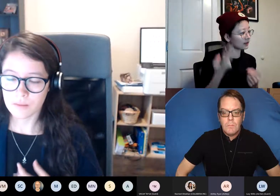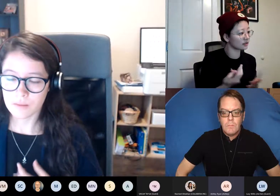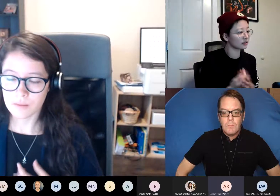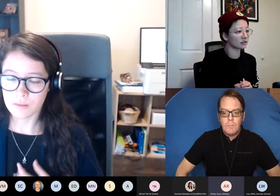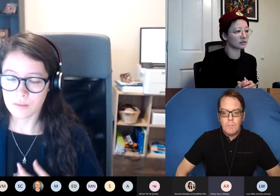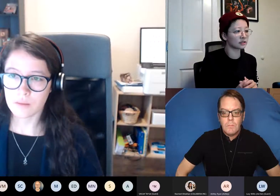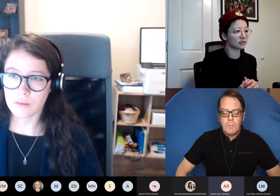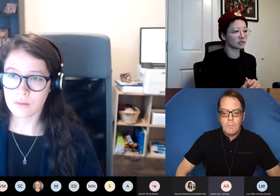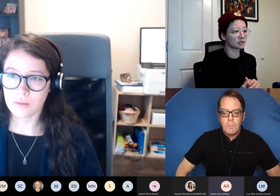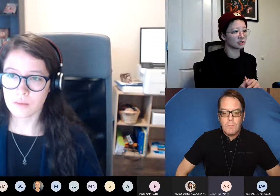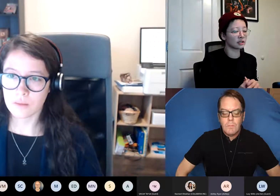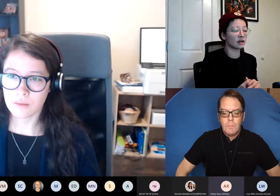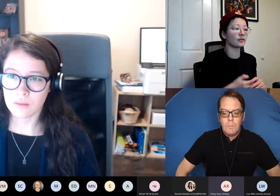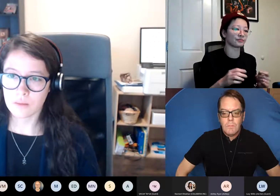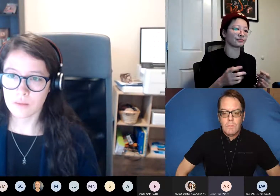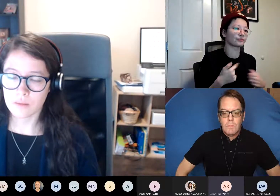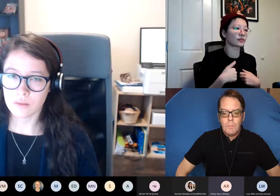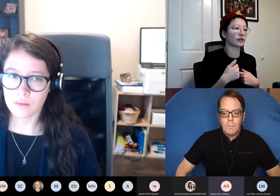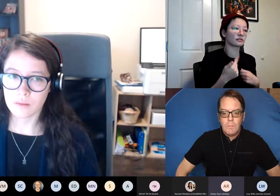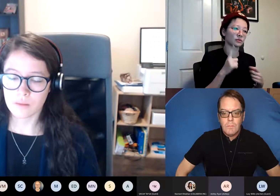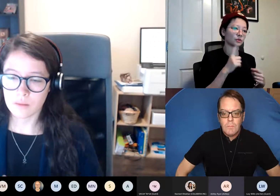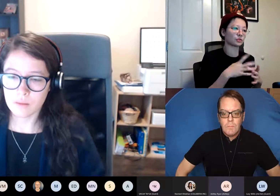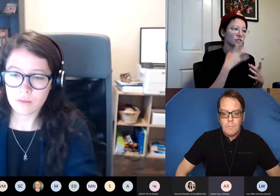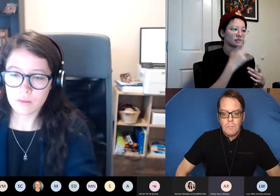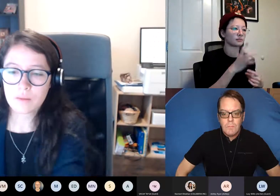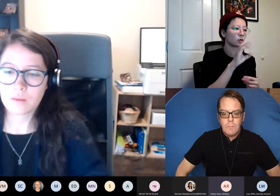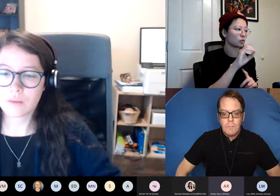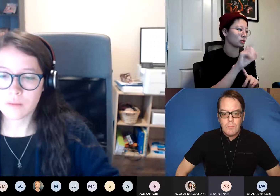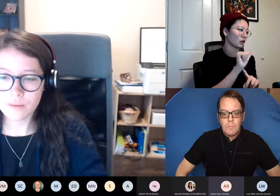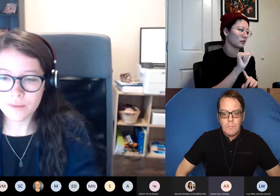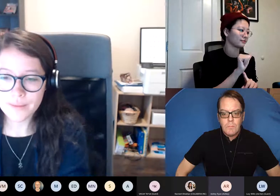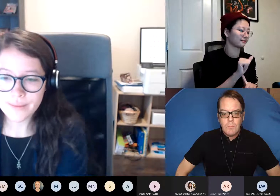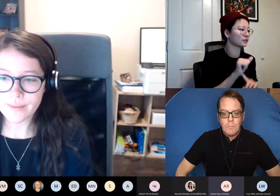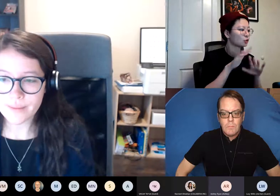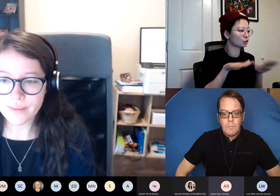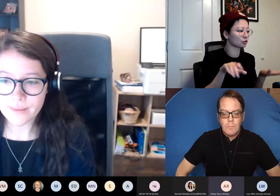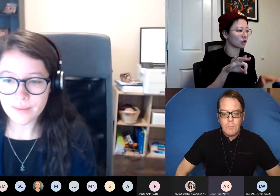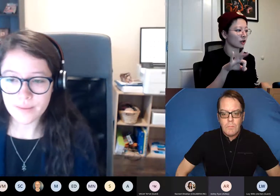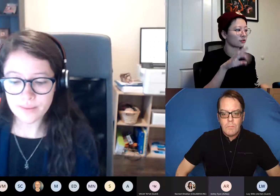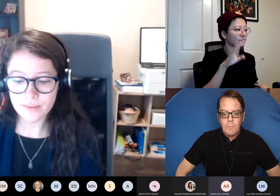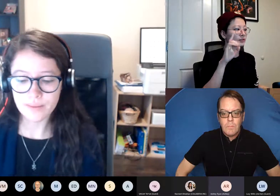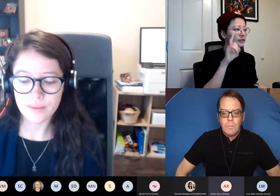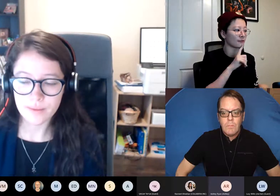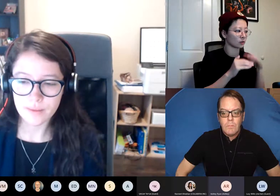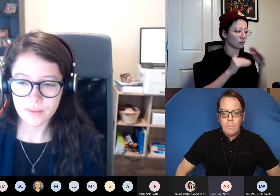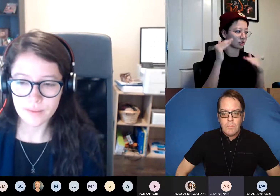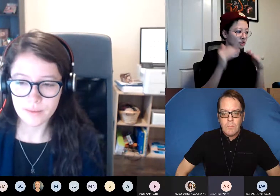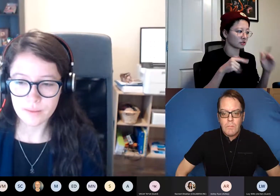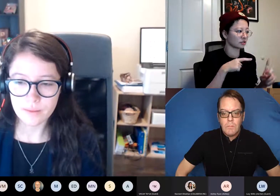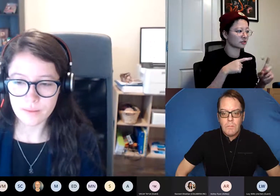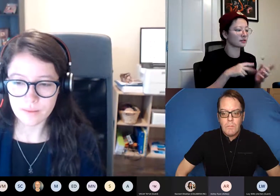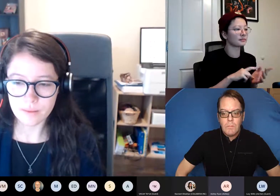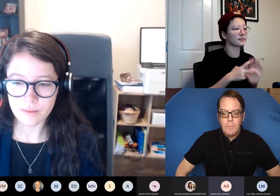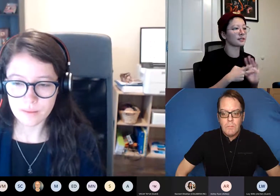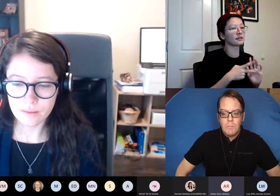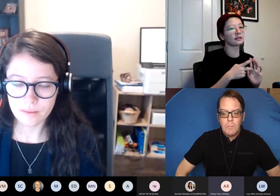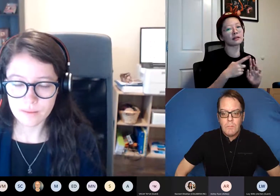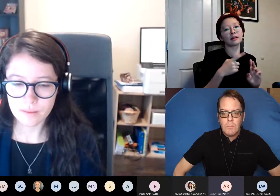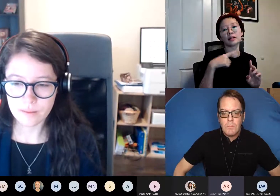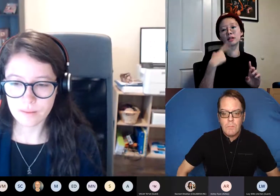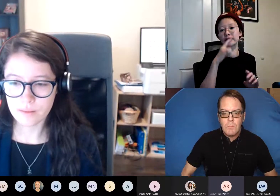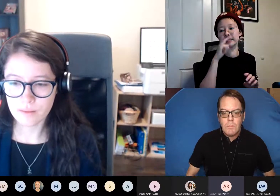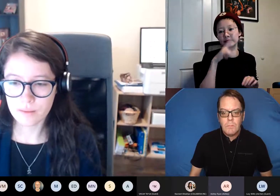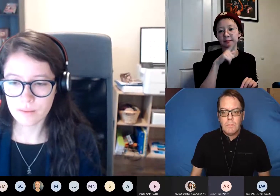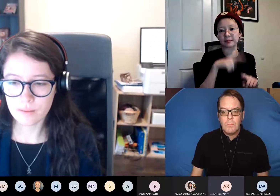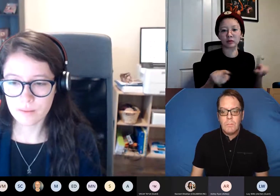We have deaf people who use cochlear implants or other hearing devices. We also have CODAs within the